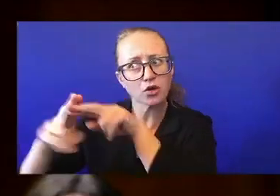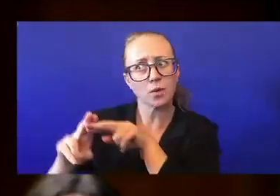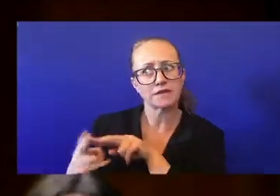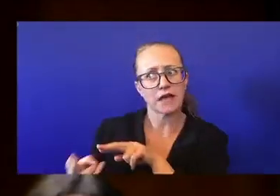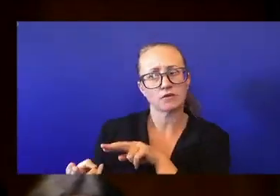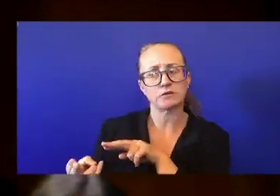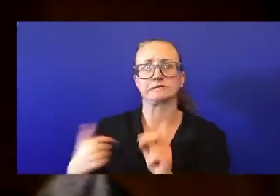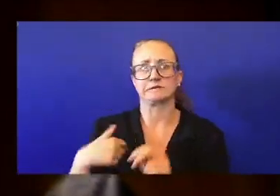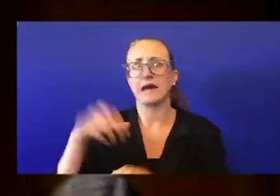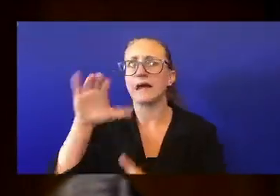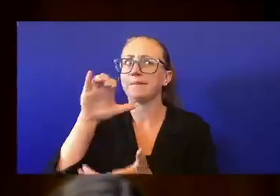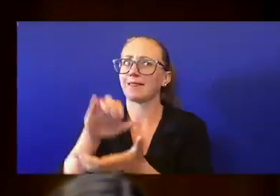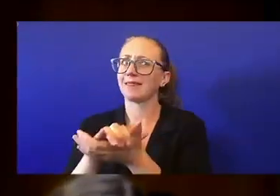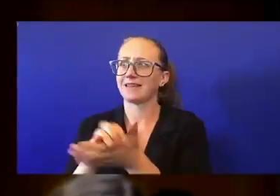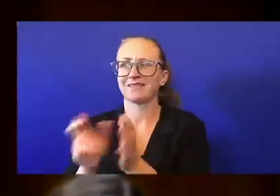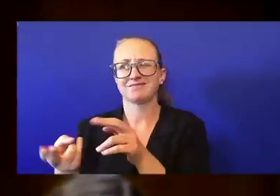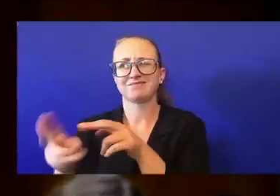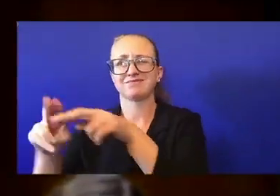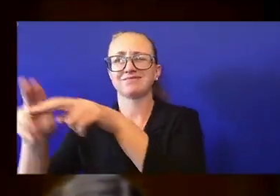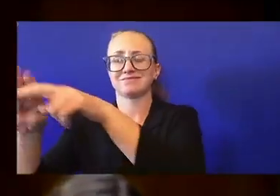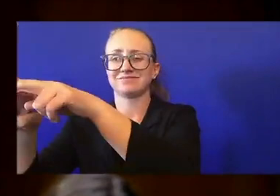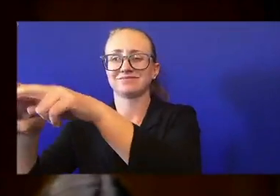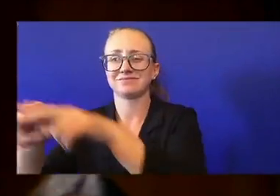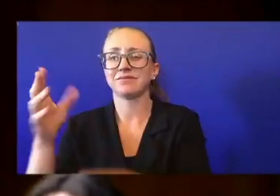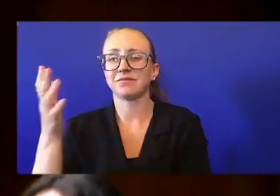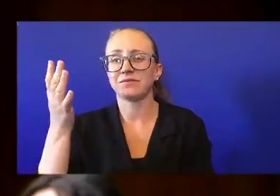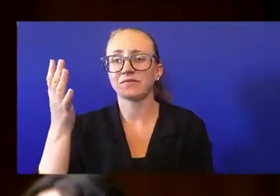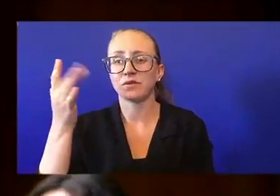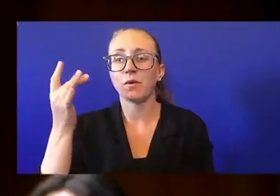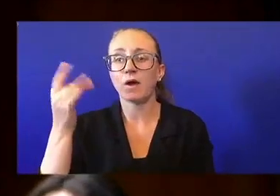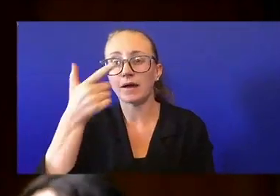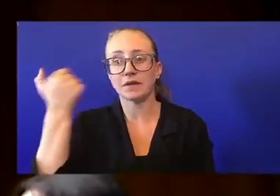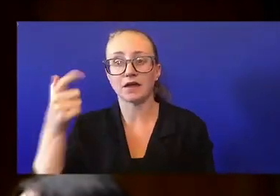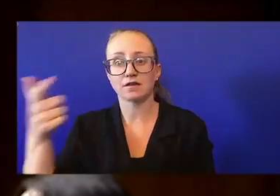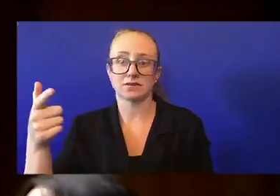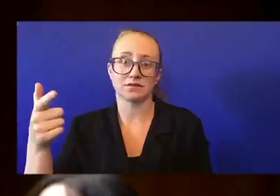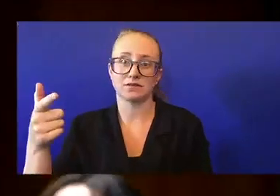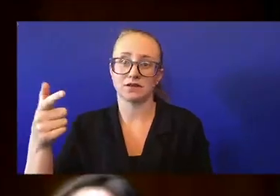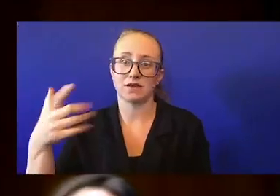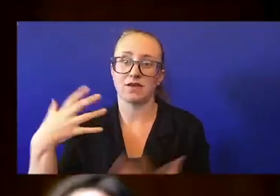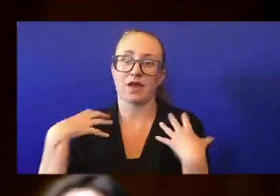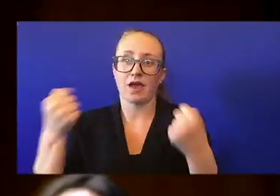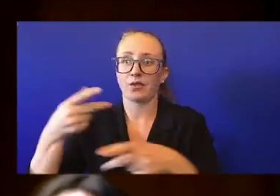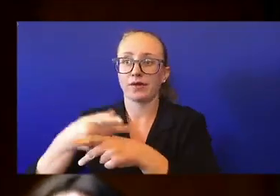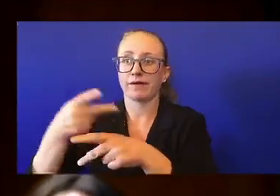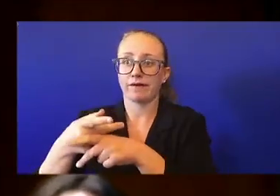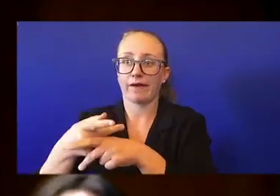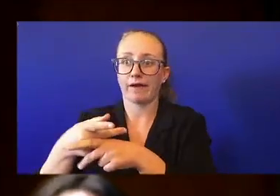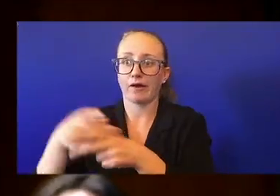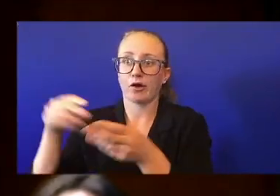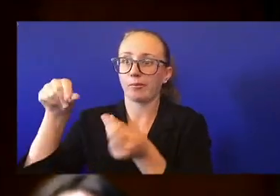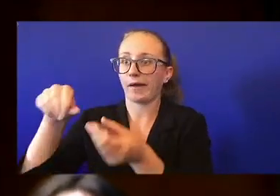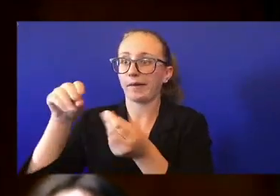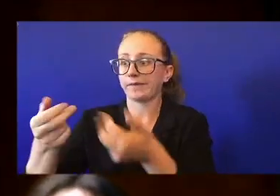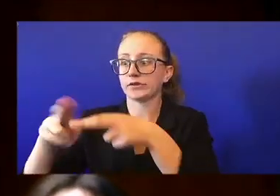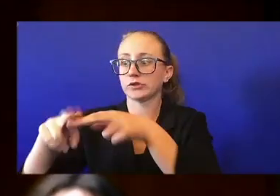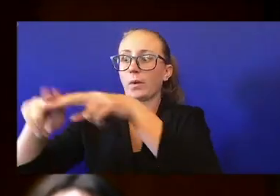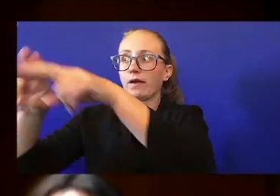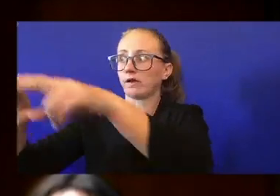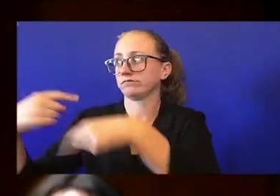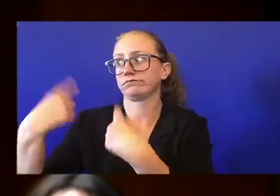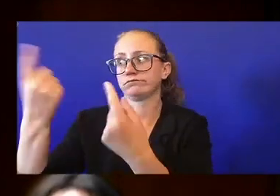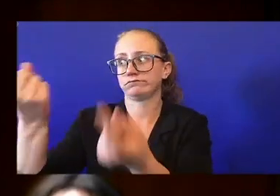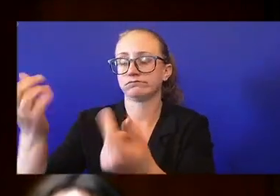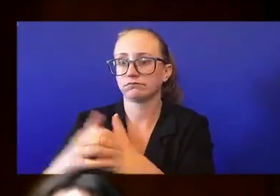our also annual healthcare expenditures have been going up, right? Especially last decade.